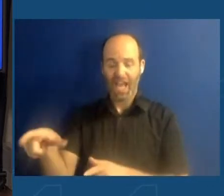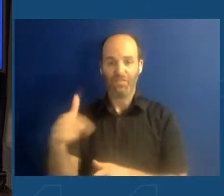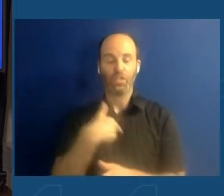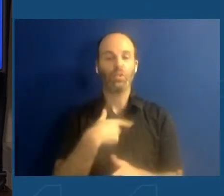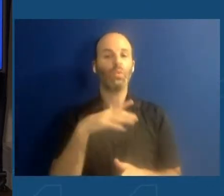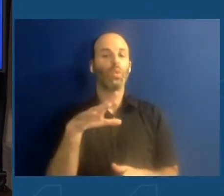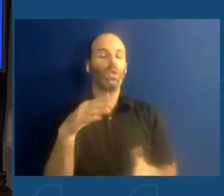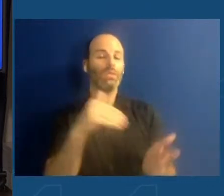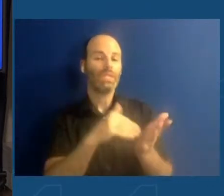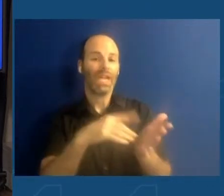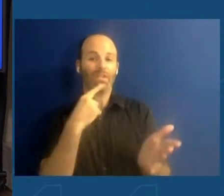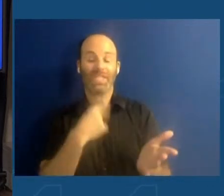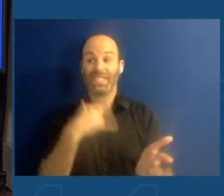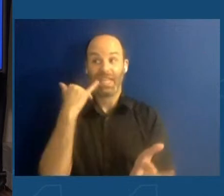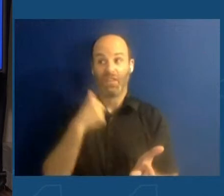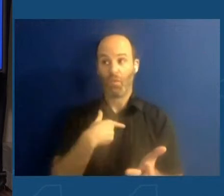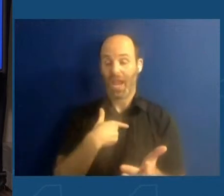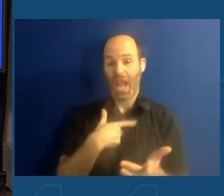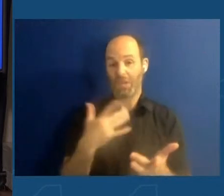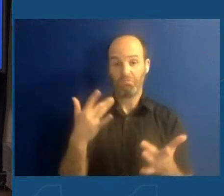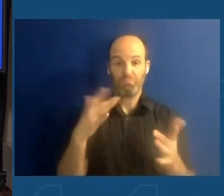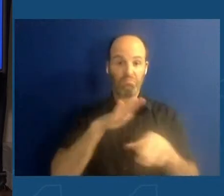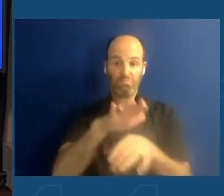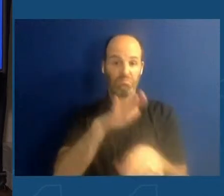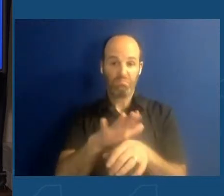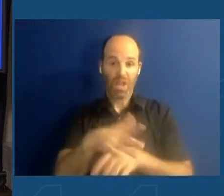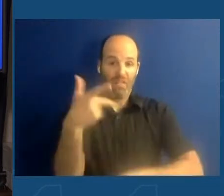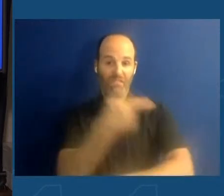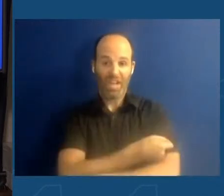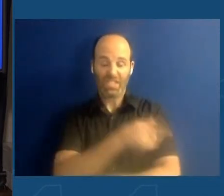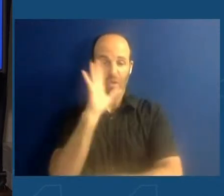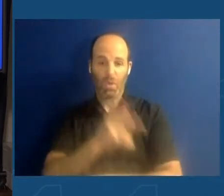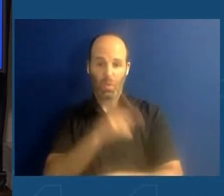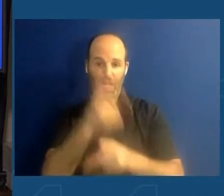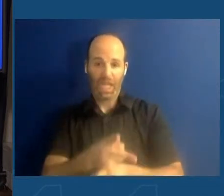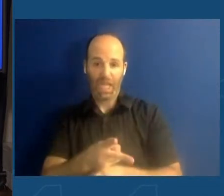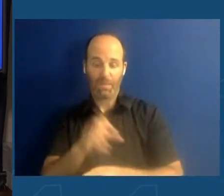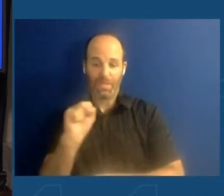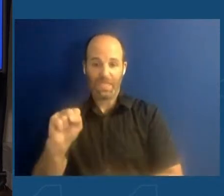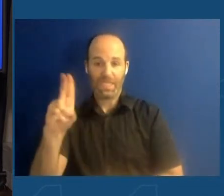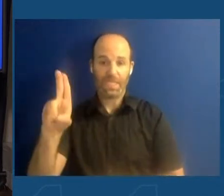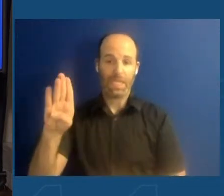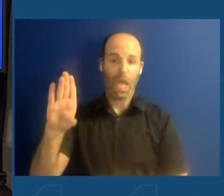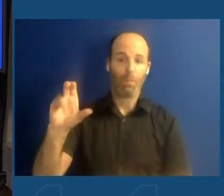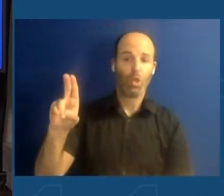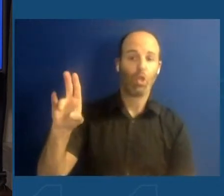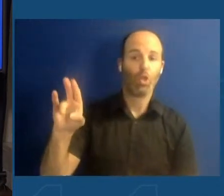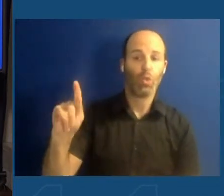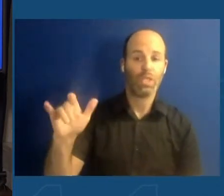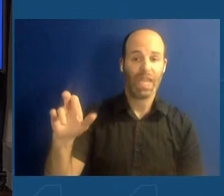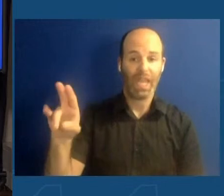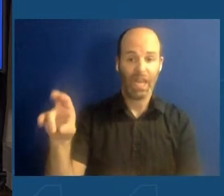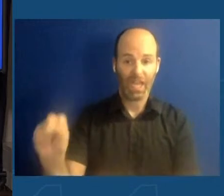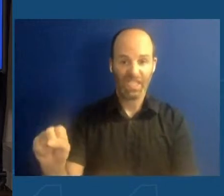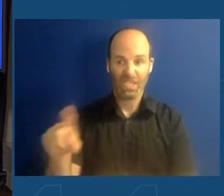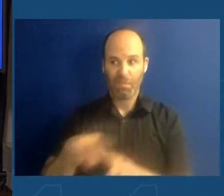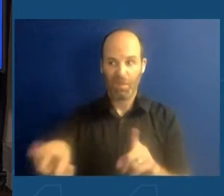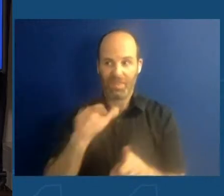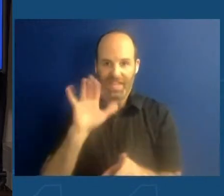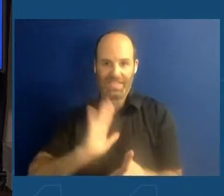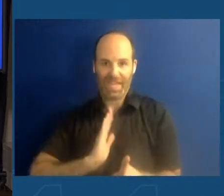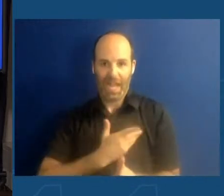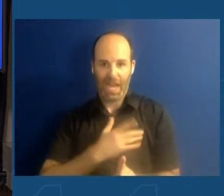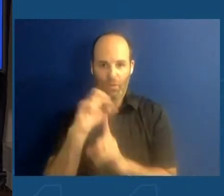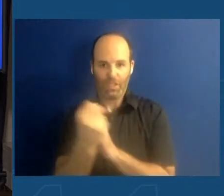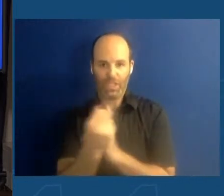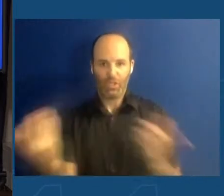of vaccinations, I think everybody would have preferred to stay with sub-Q, but that's not the situation that we've been in. Right. That has not been our